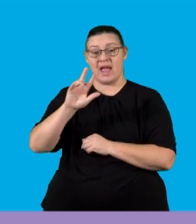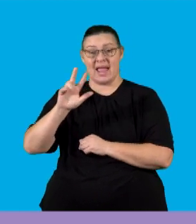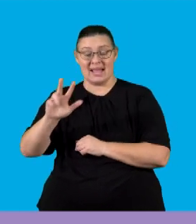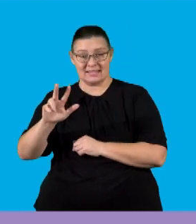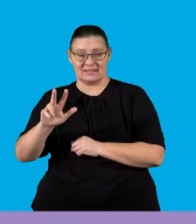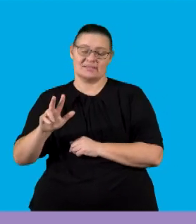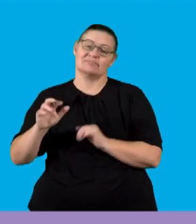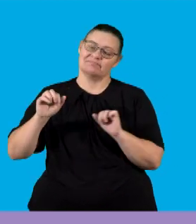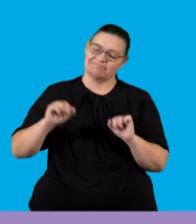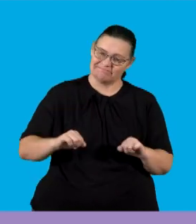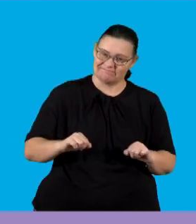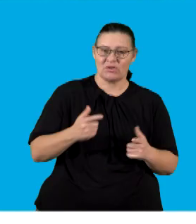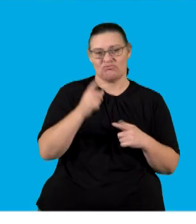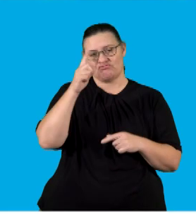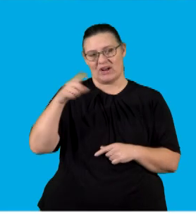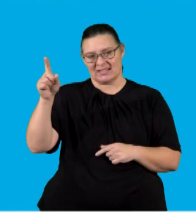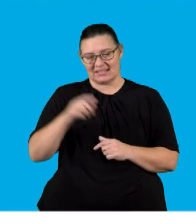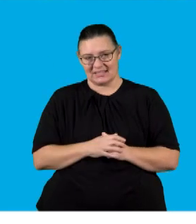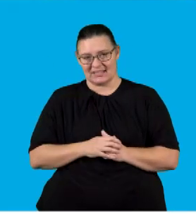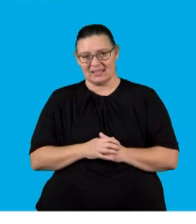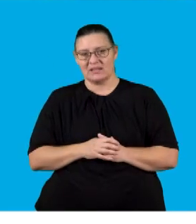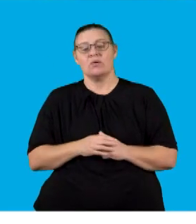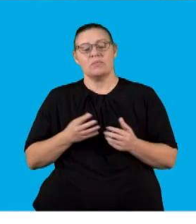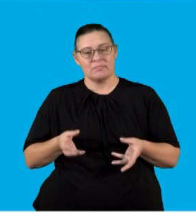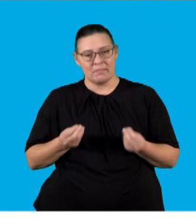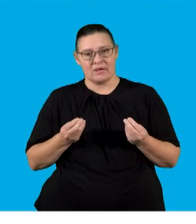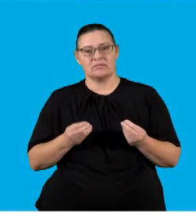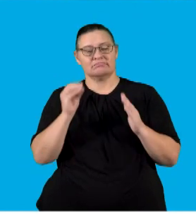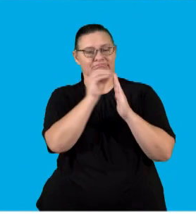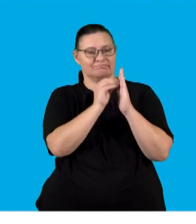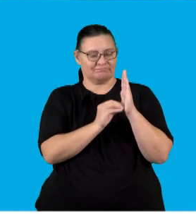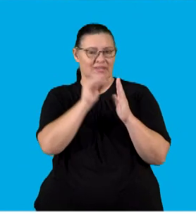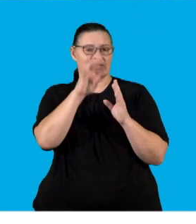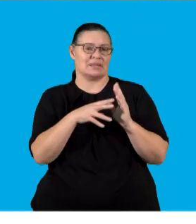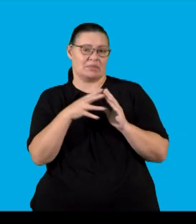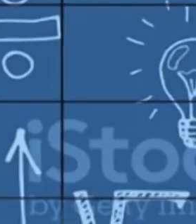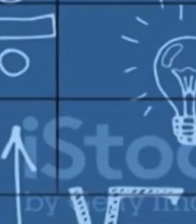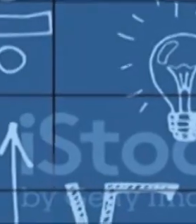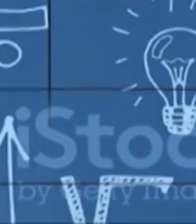the algebraic rule. Let's quickly go to an ad break, and then we'll see you just now.